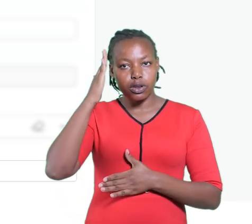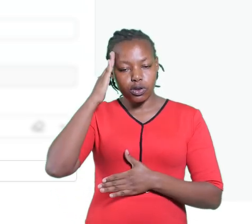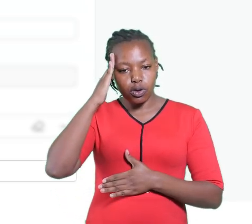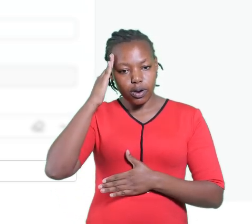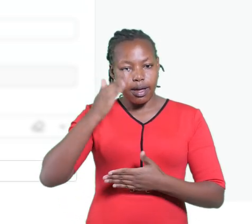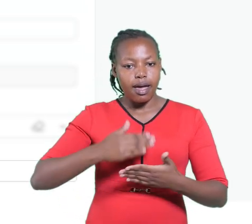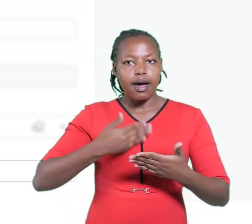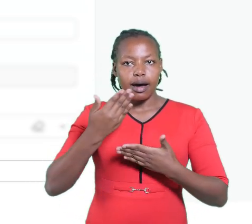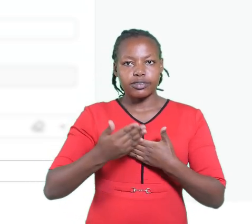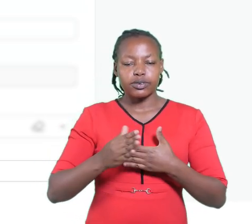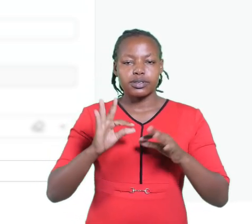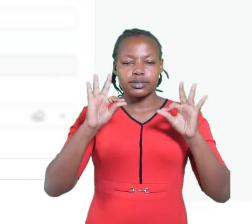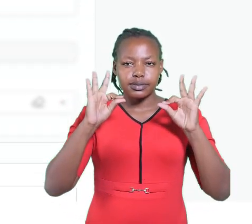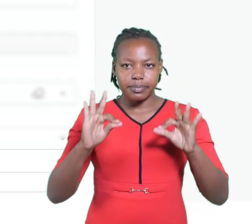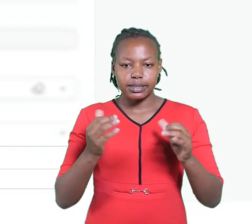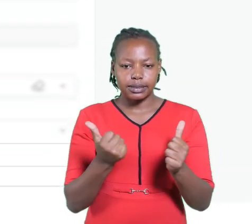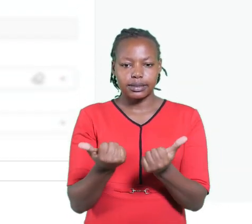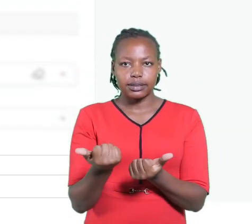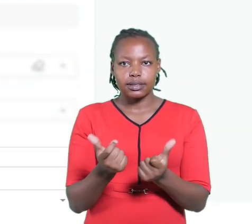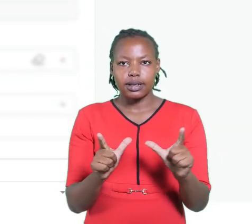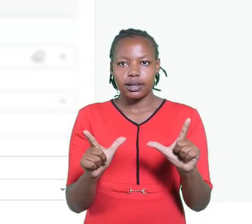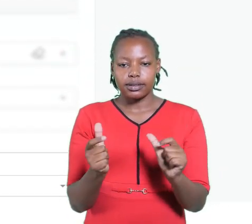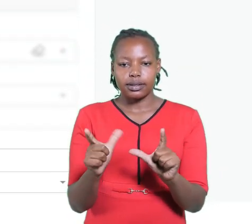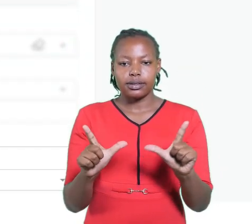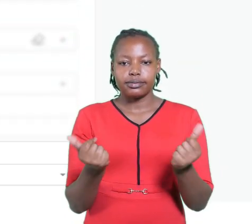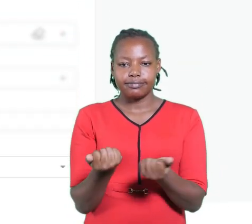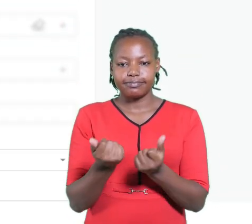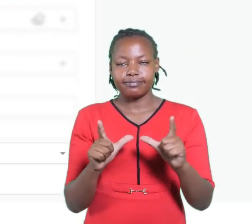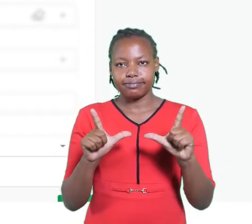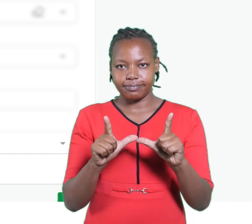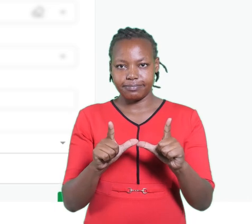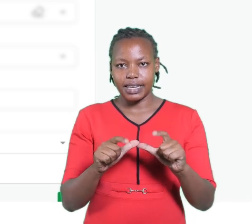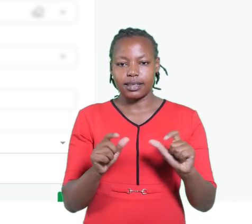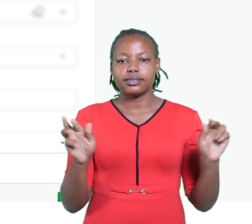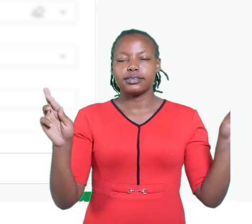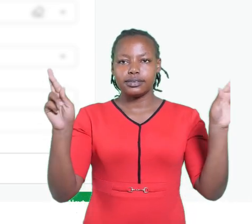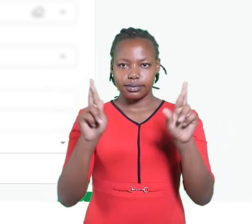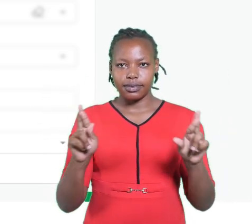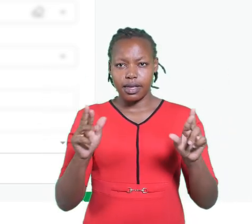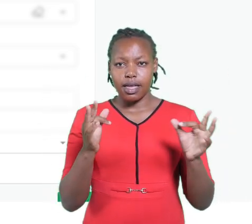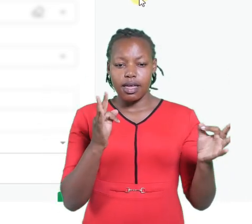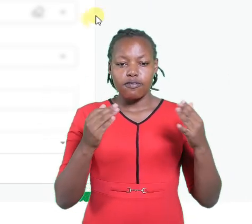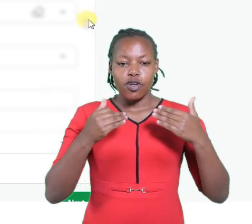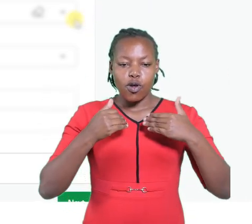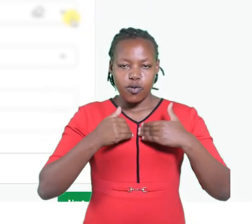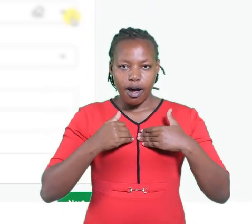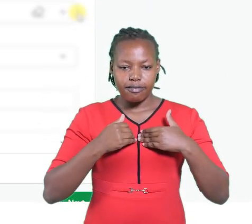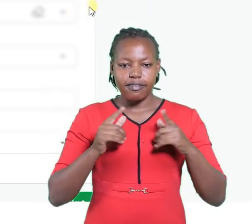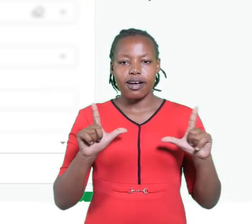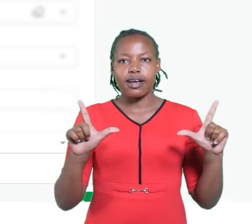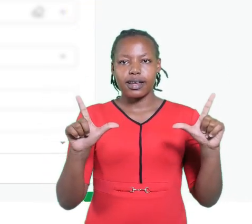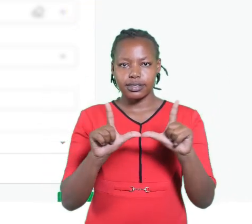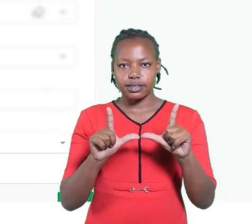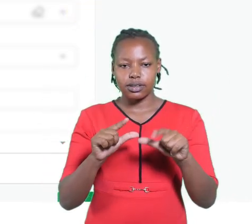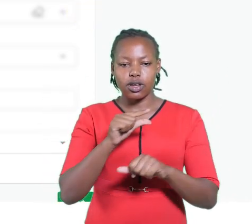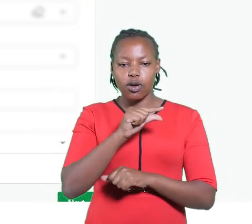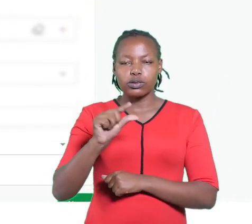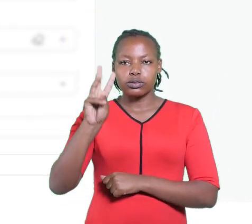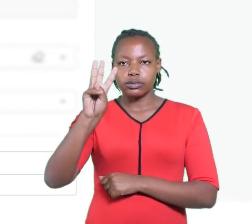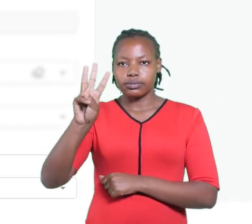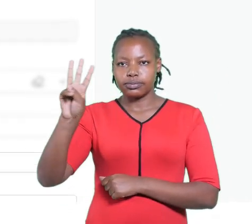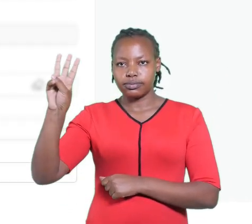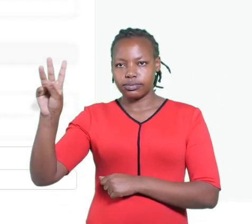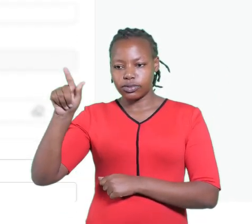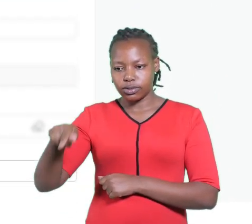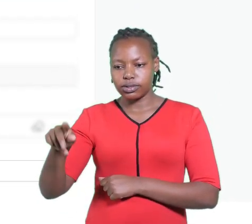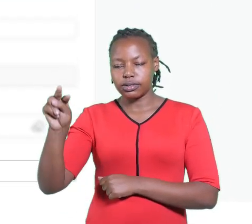You will be notified once the smart driving license is ready for collection. If you already have an existing